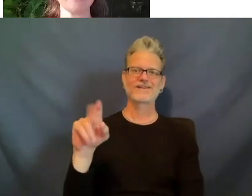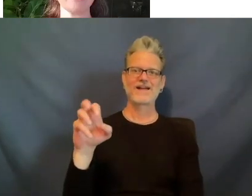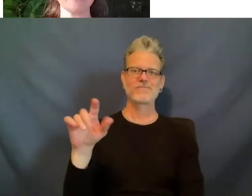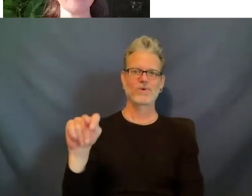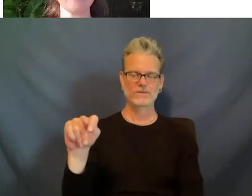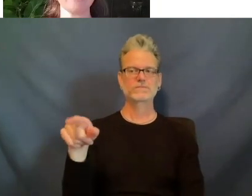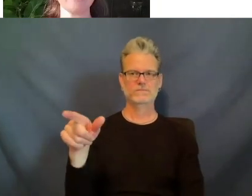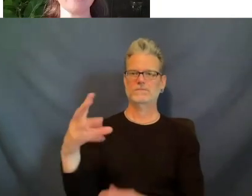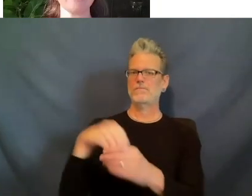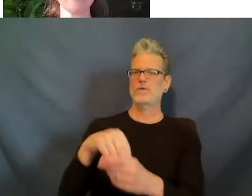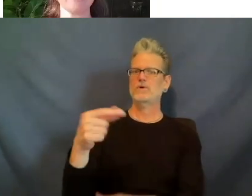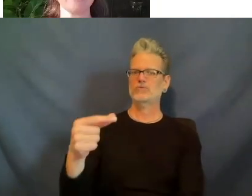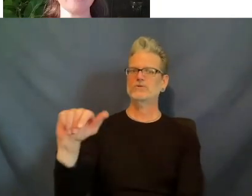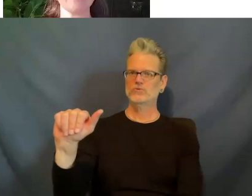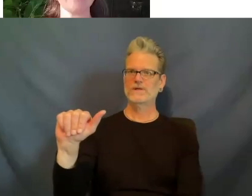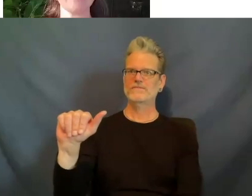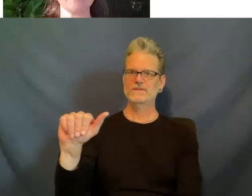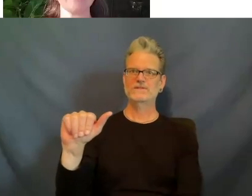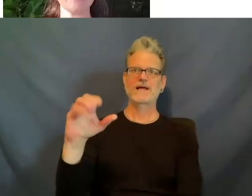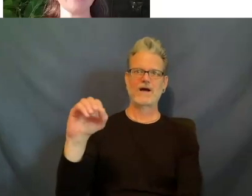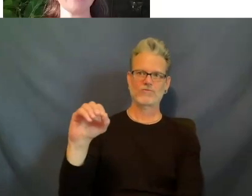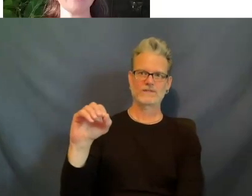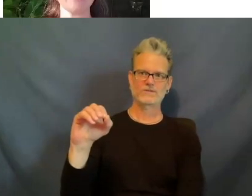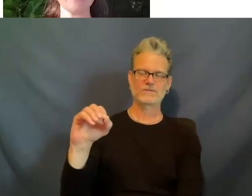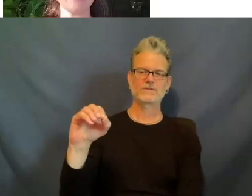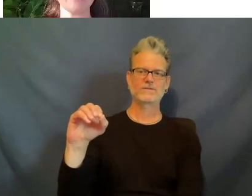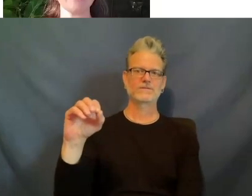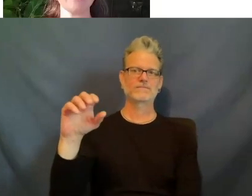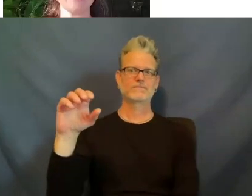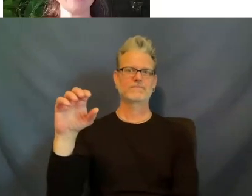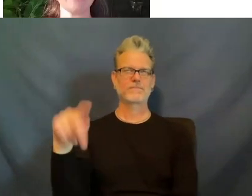Grants and Agreements Outreach and Partnership Engagement Branch.